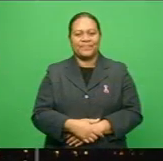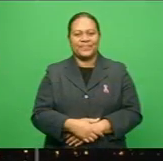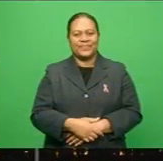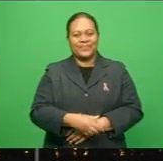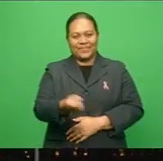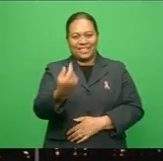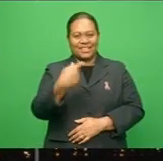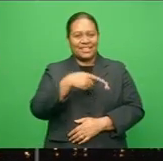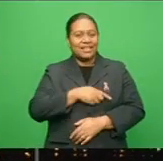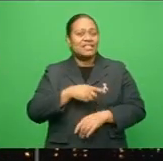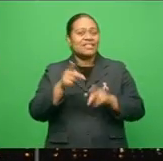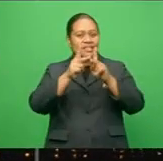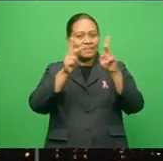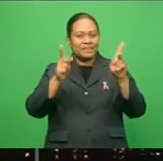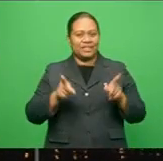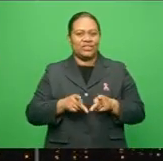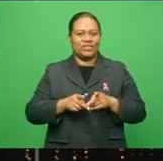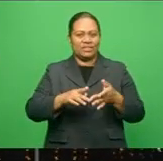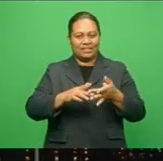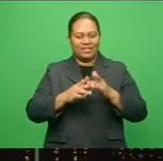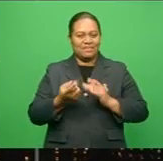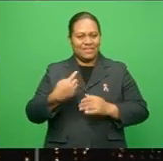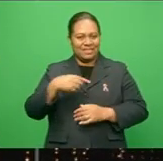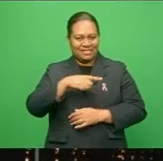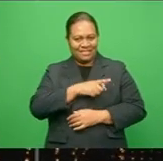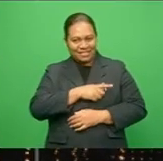And you can send us newsworthy pictures to email